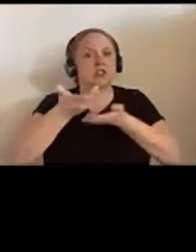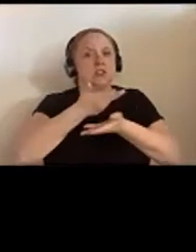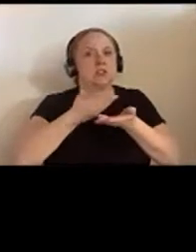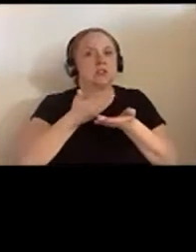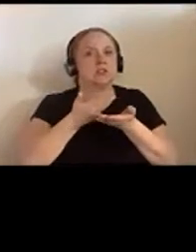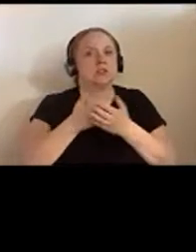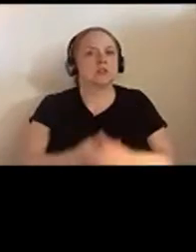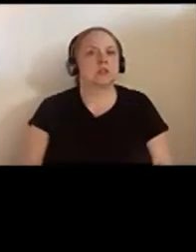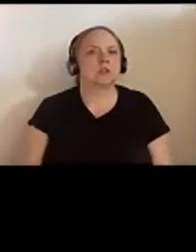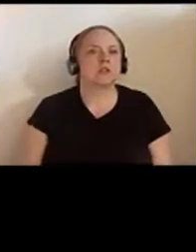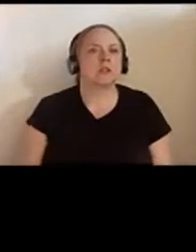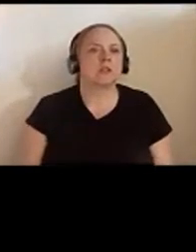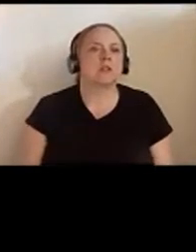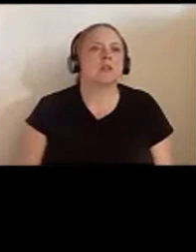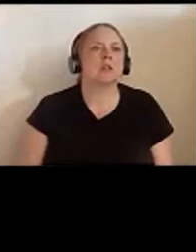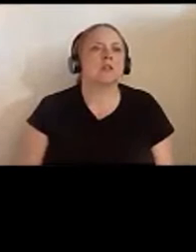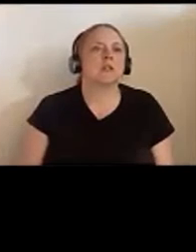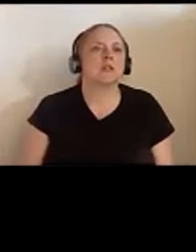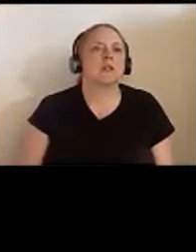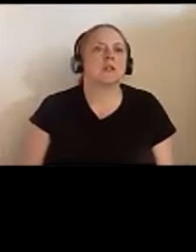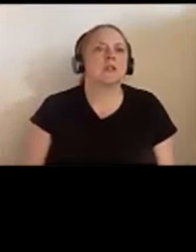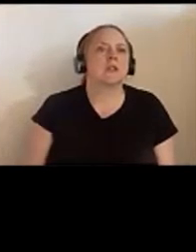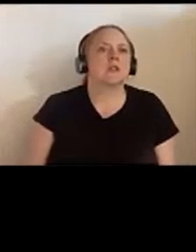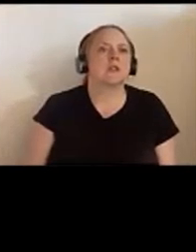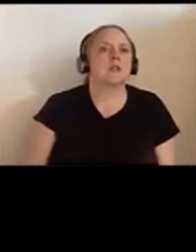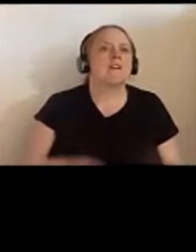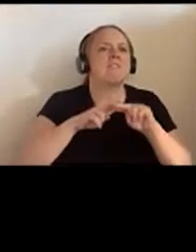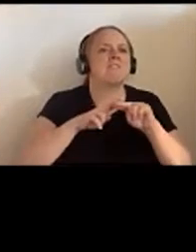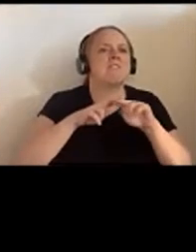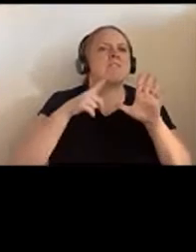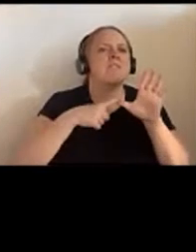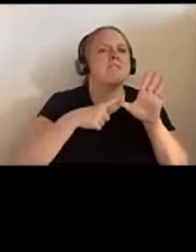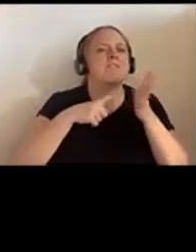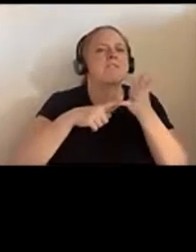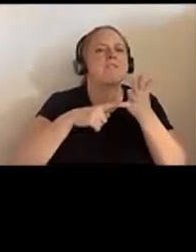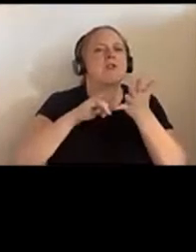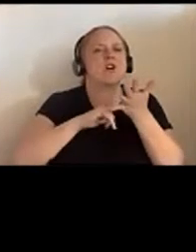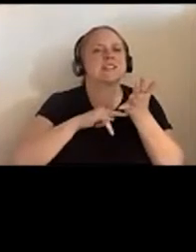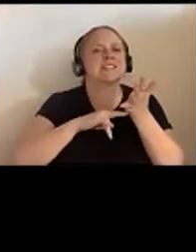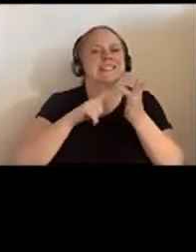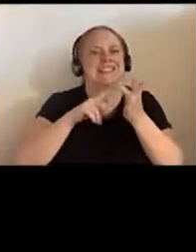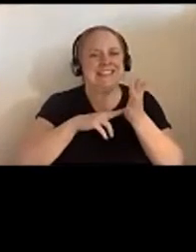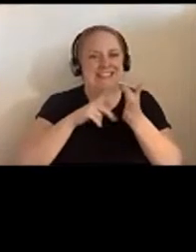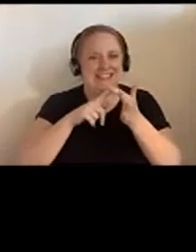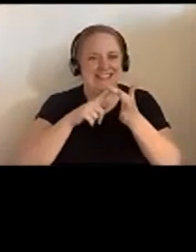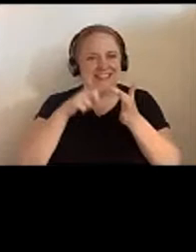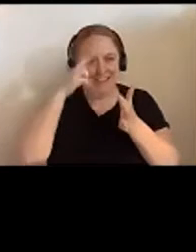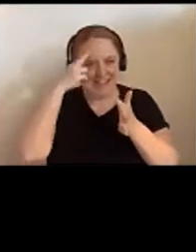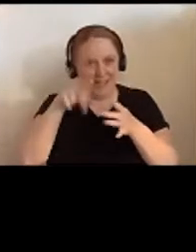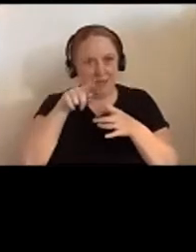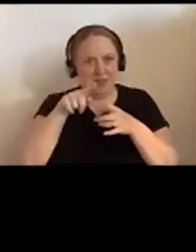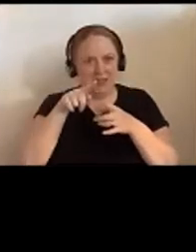Faustine writes in an artist statement that accompanied the exhibition of white